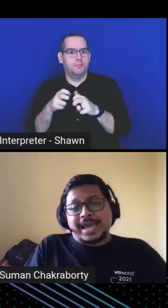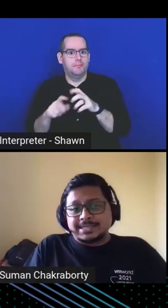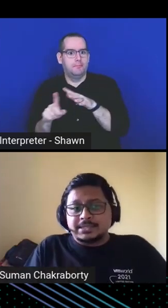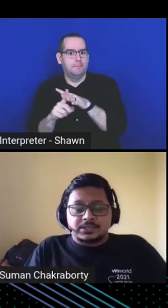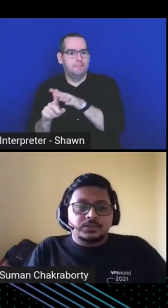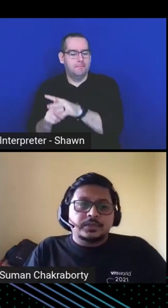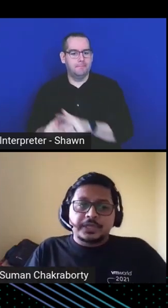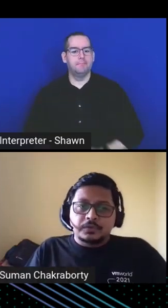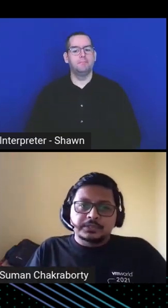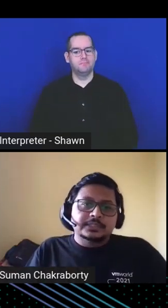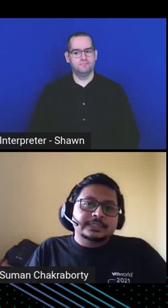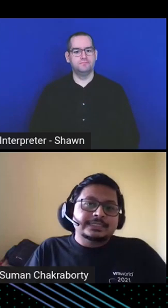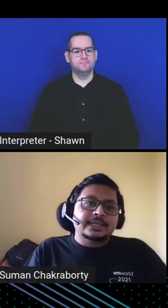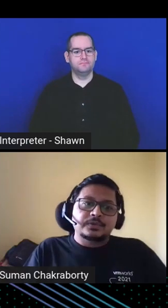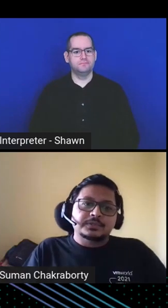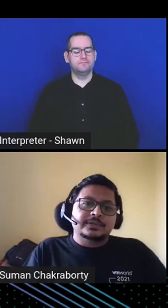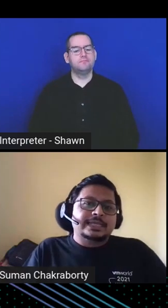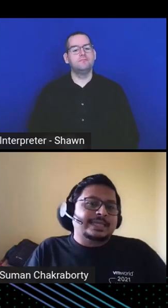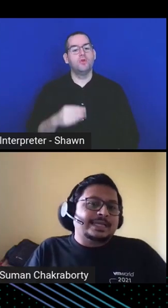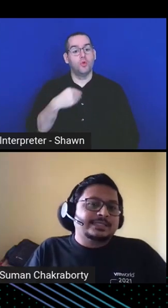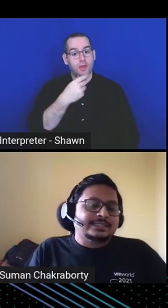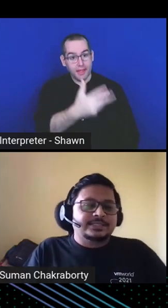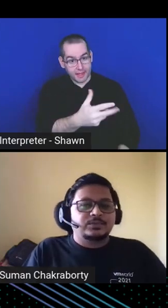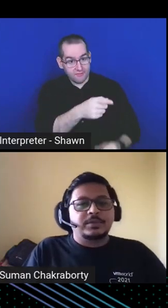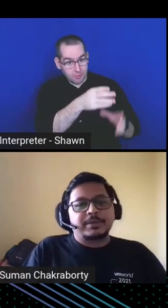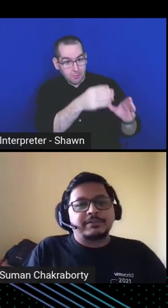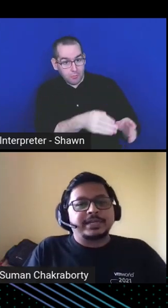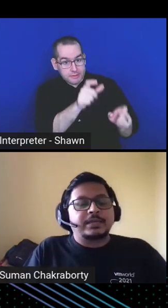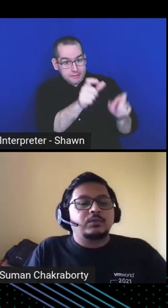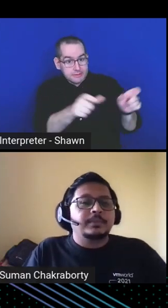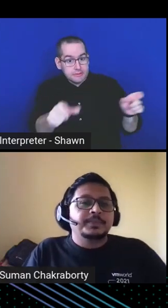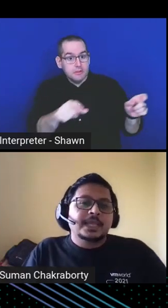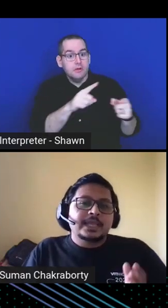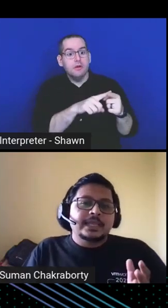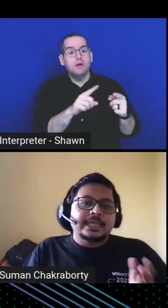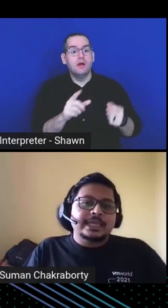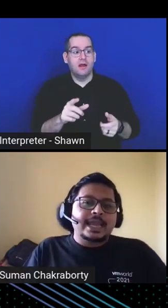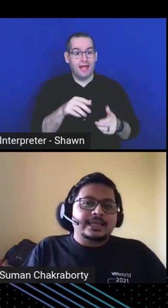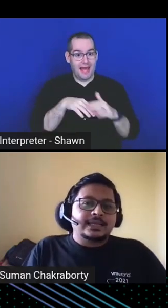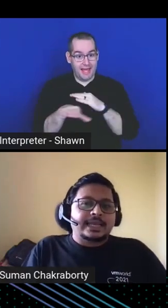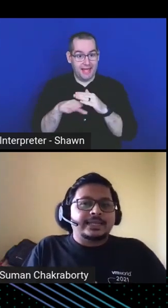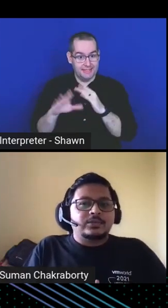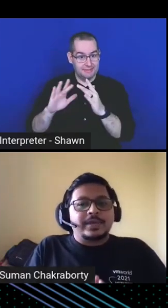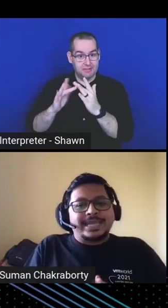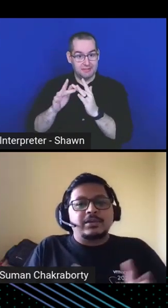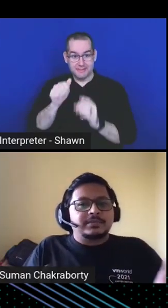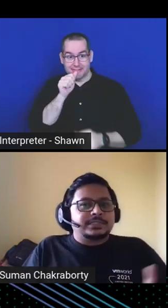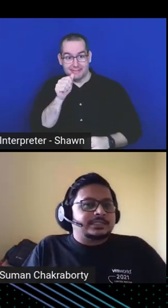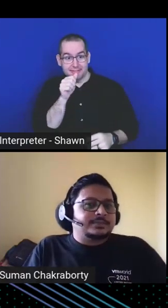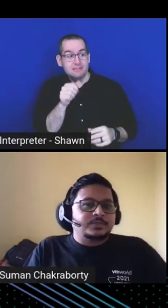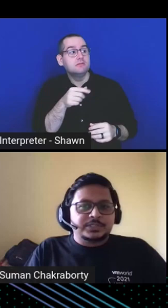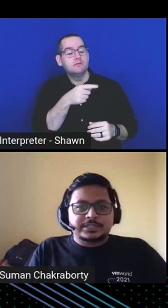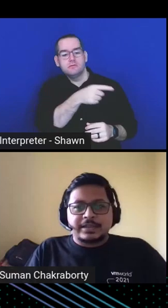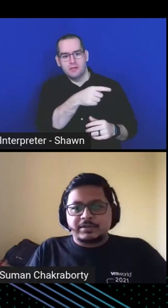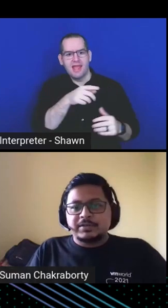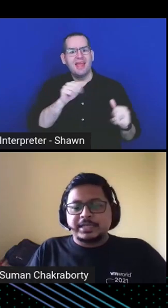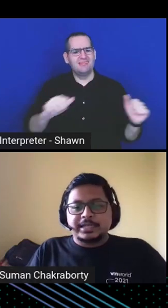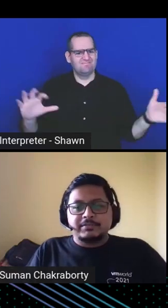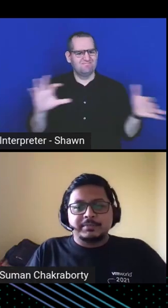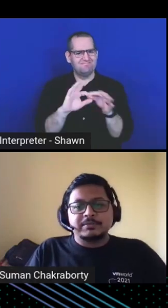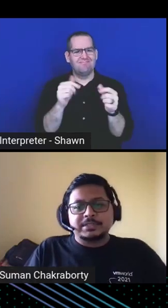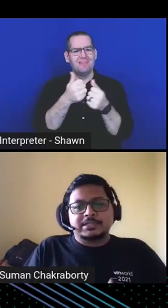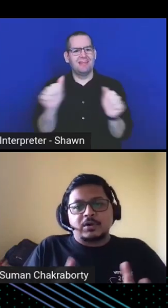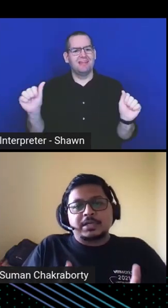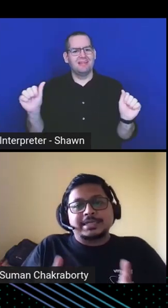you give access to the user, since the user has access to the private network, he can connect to any of the systems which is available